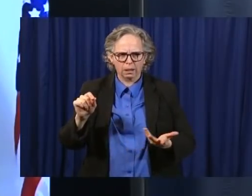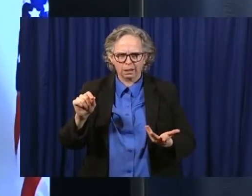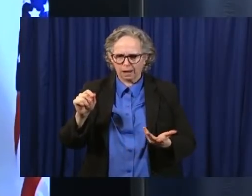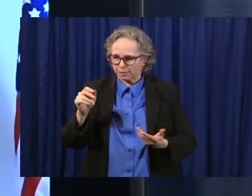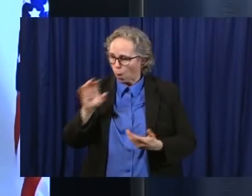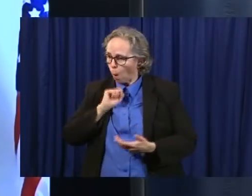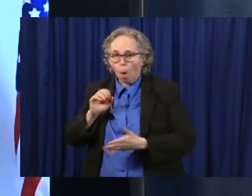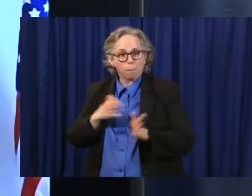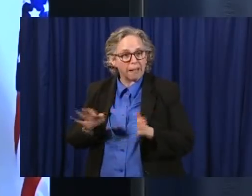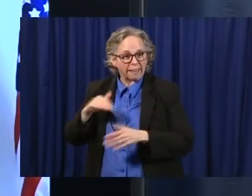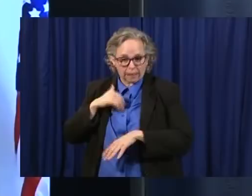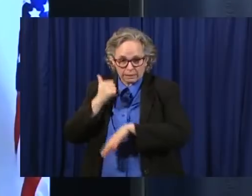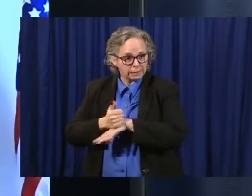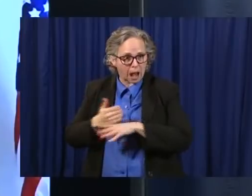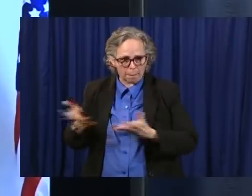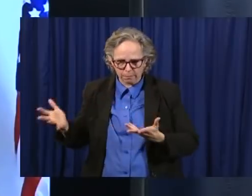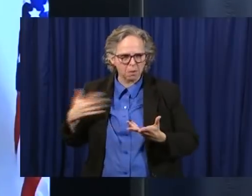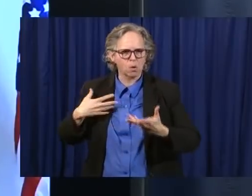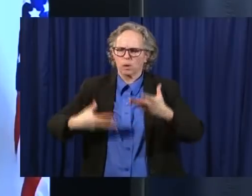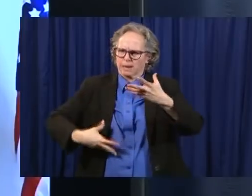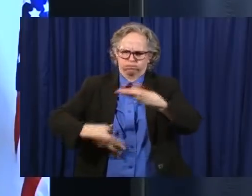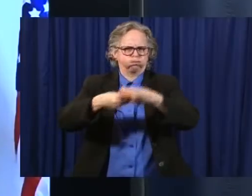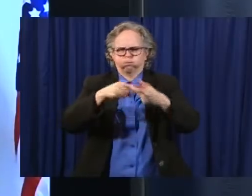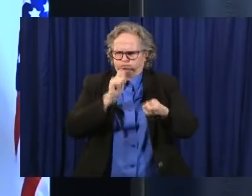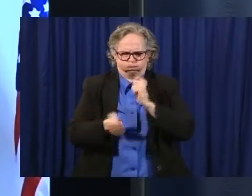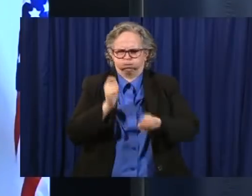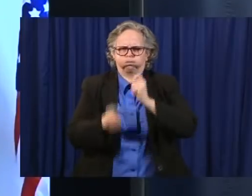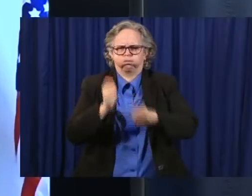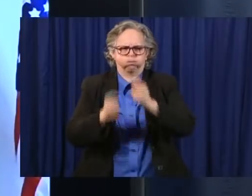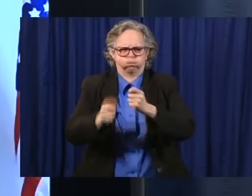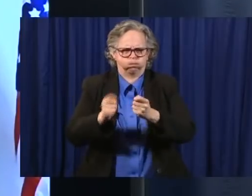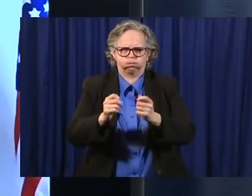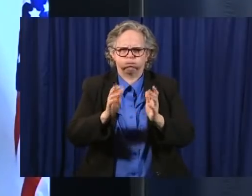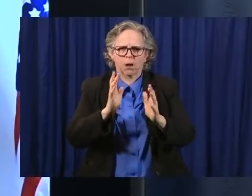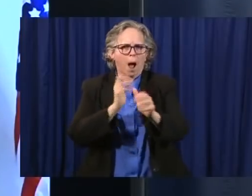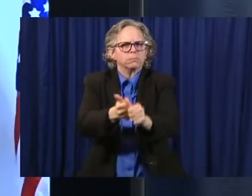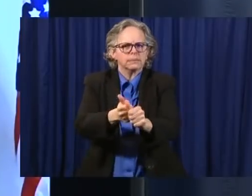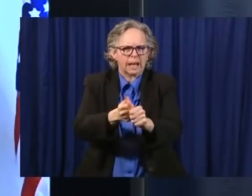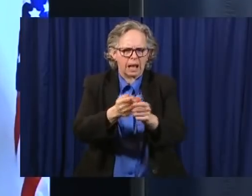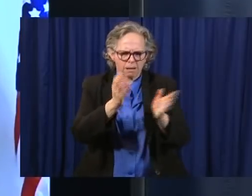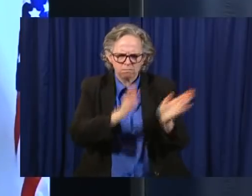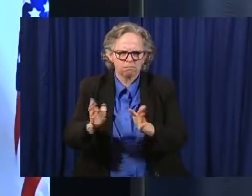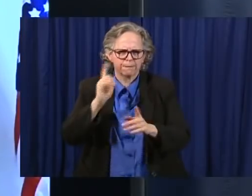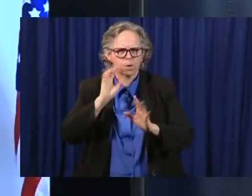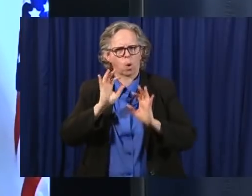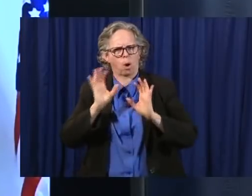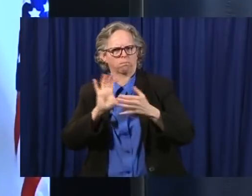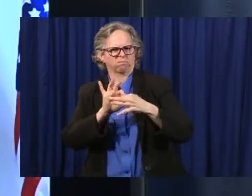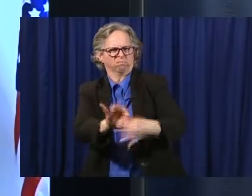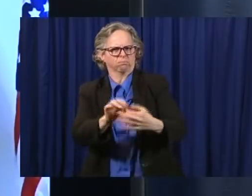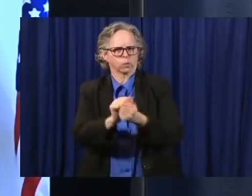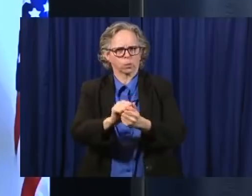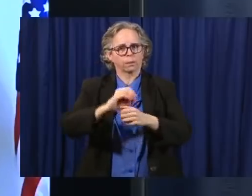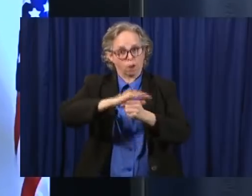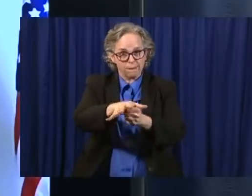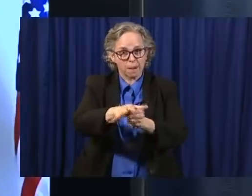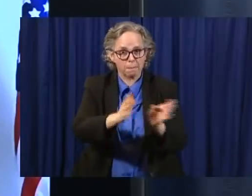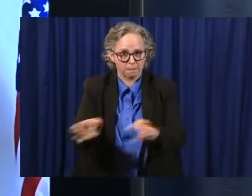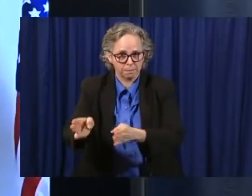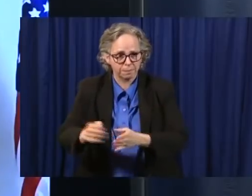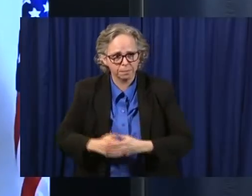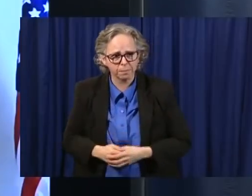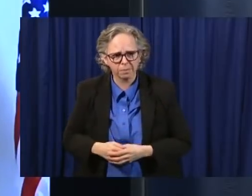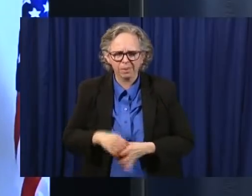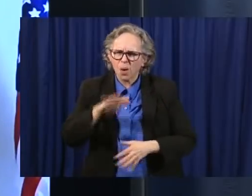as changing it with the shifting science of COVID-19. So I guess my point behind that was we didn't